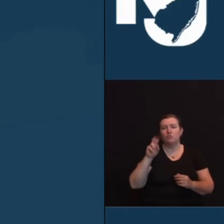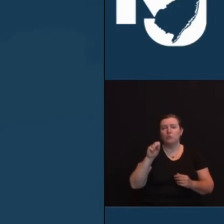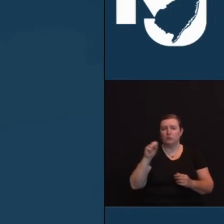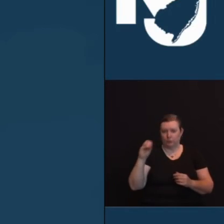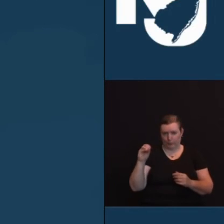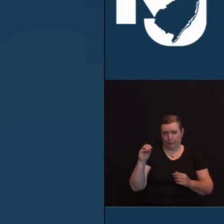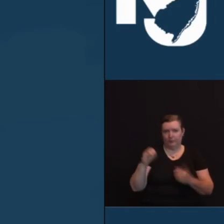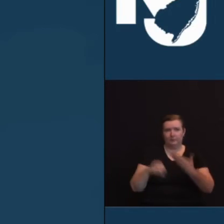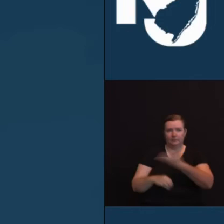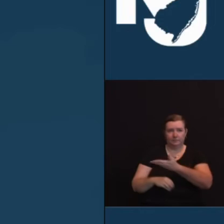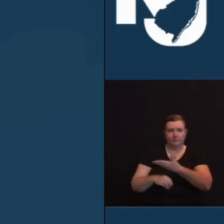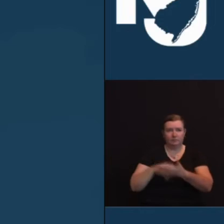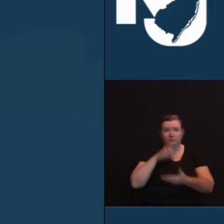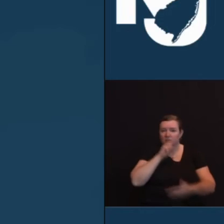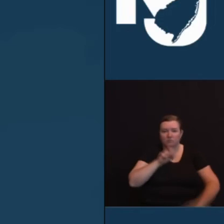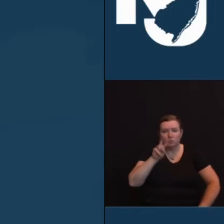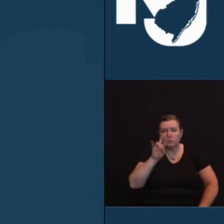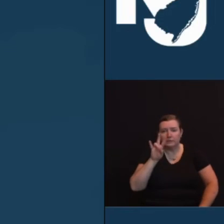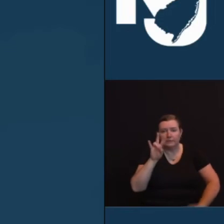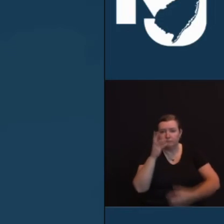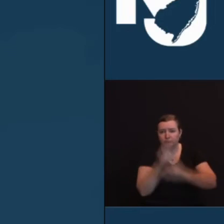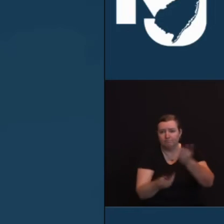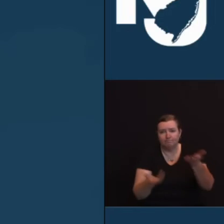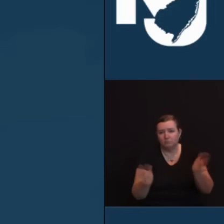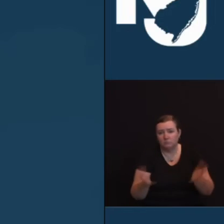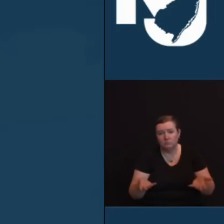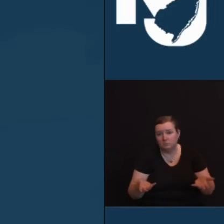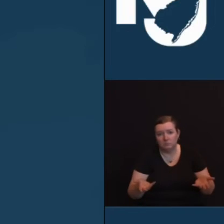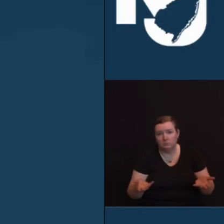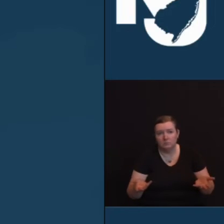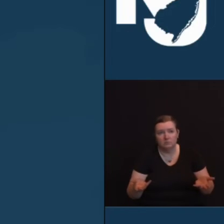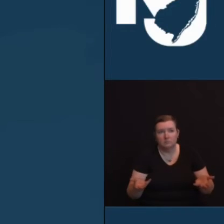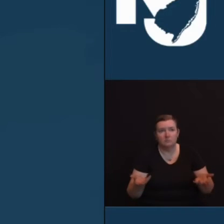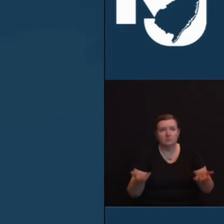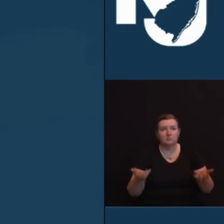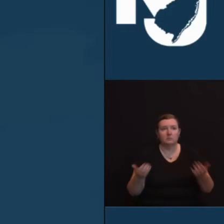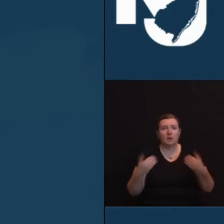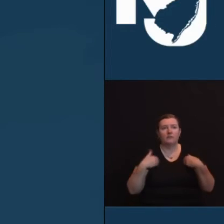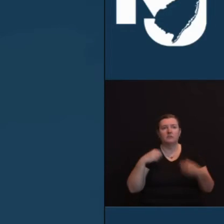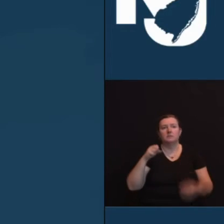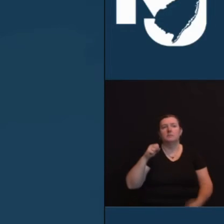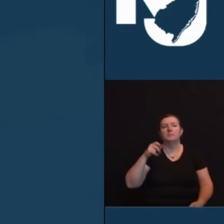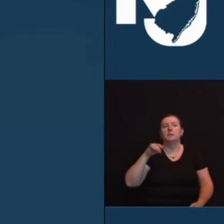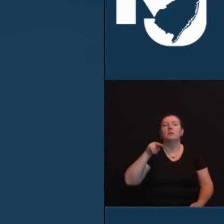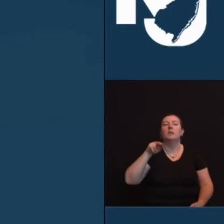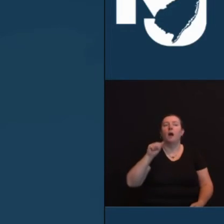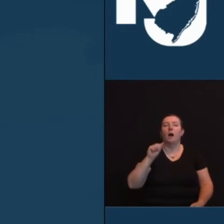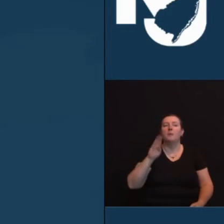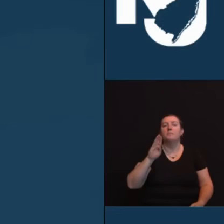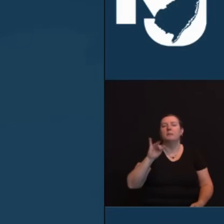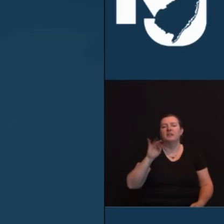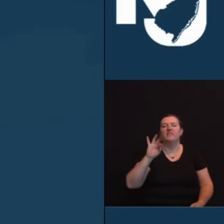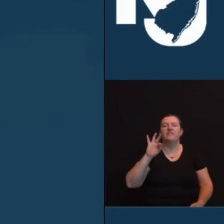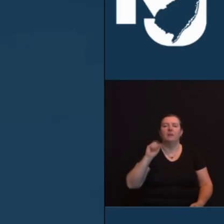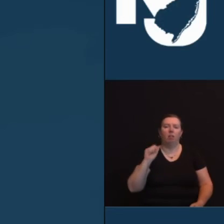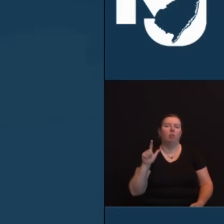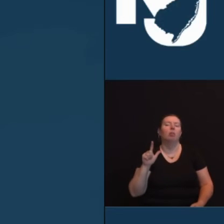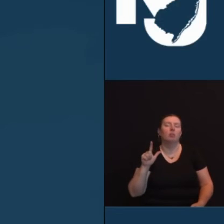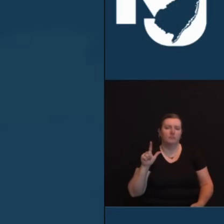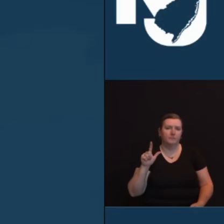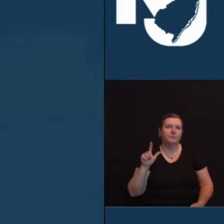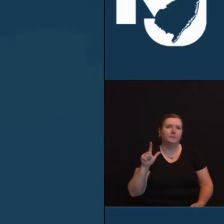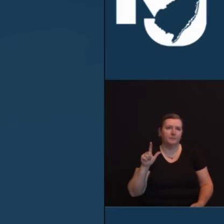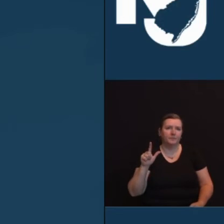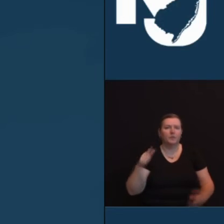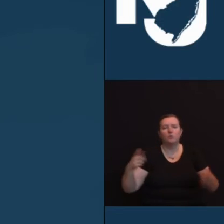27 years old. Adam lived with spina bifida and used a wheelchair for most of his life. Even with the challenges